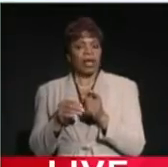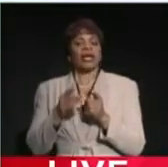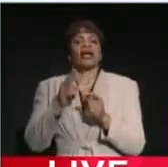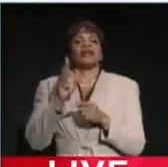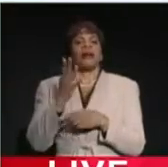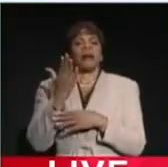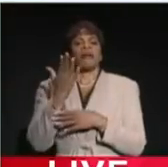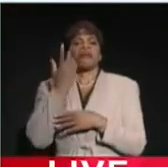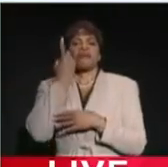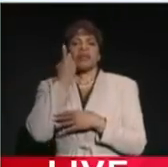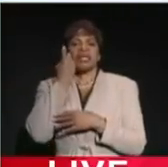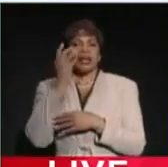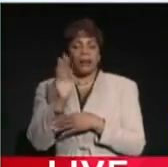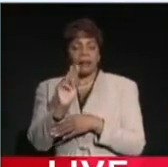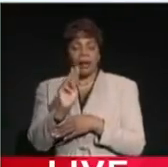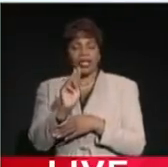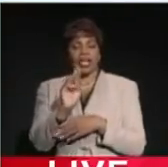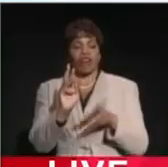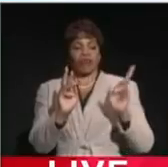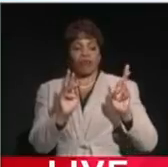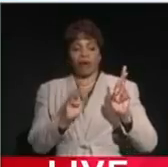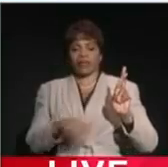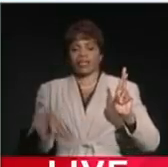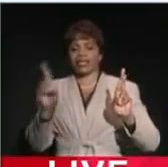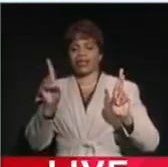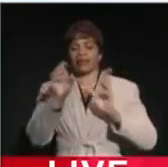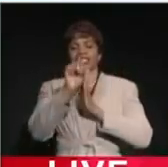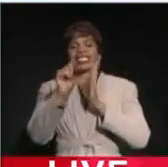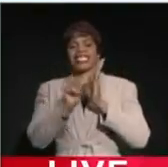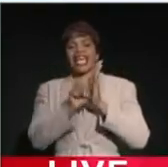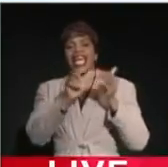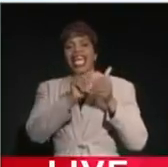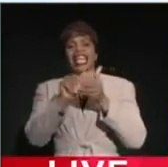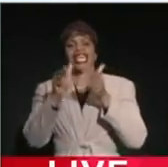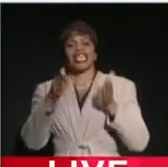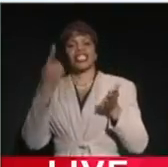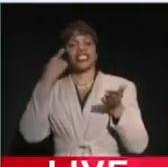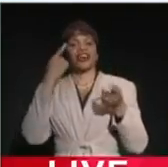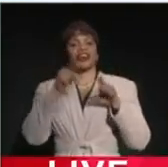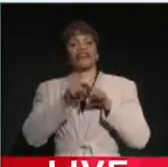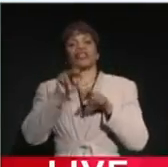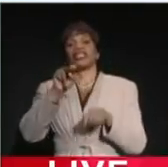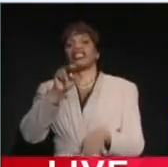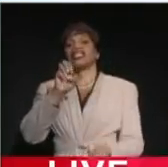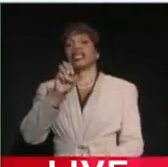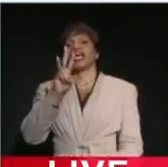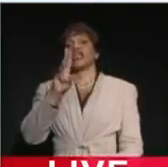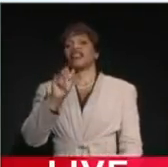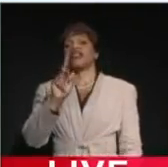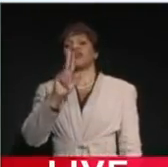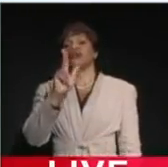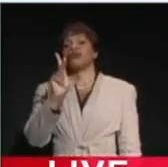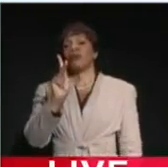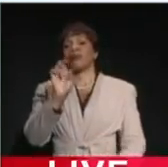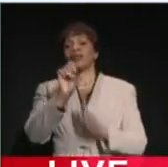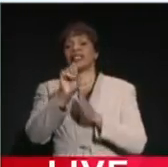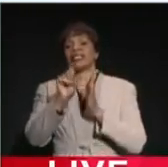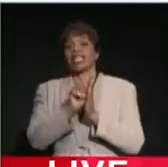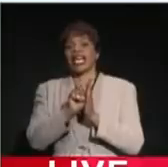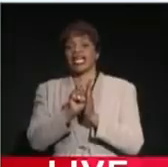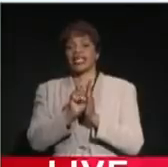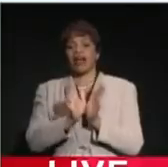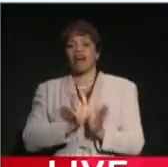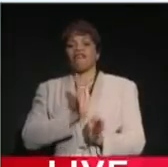Monday, Republican and Democratic state leaders agreed that Newark is going to be the state's official bid